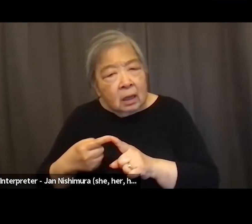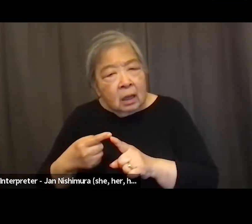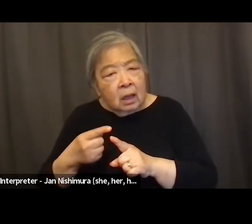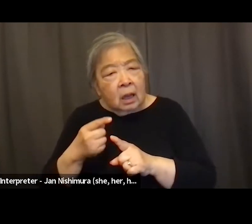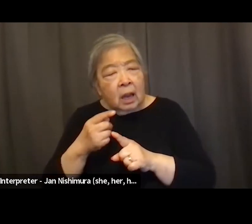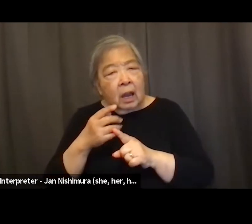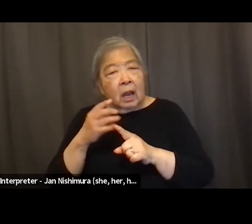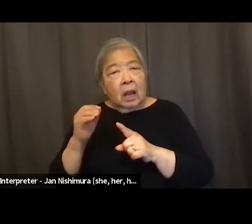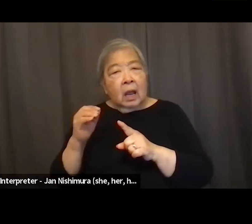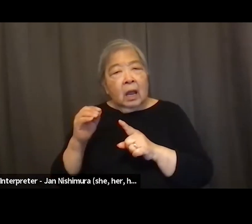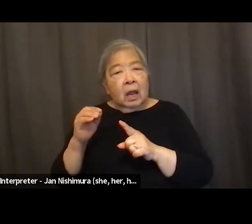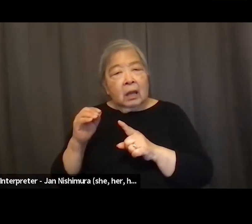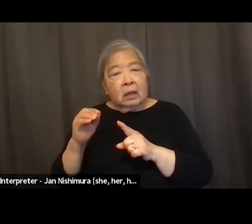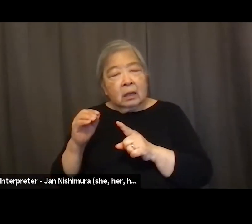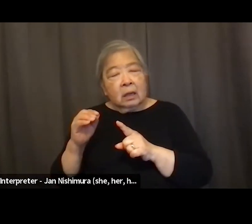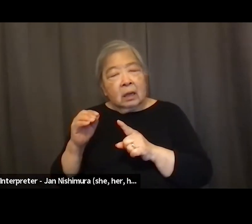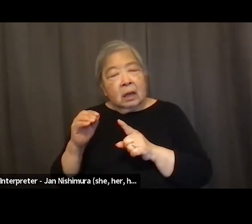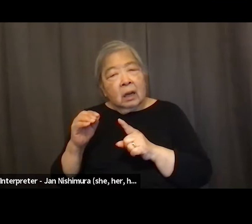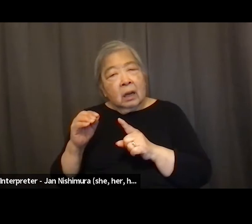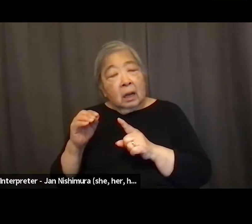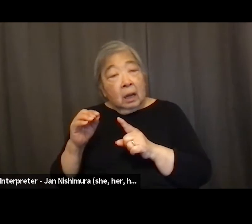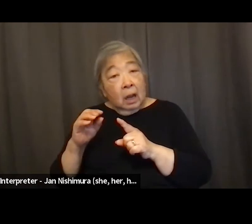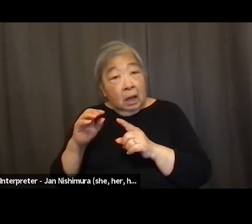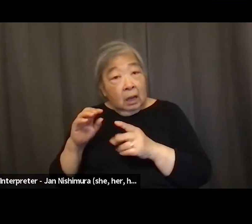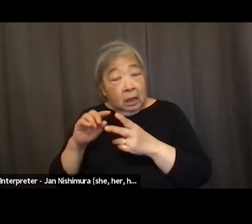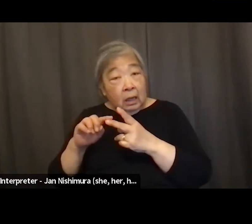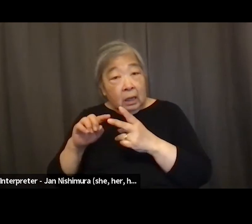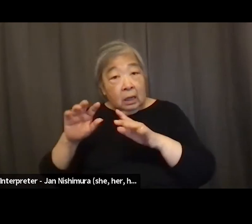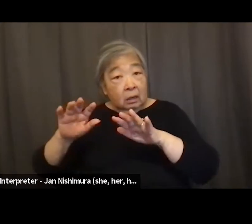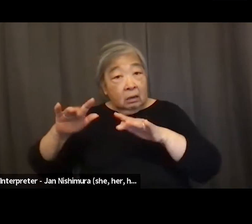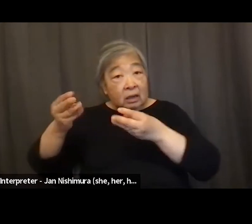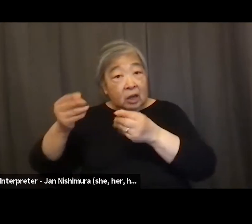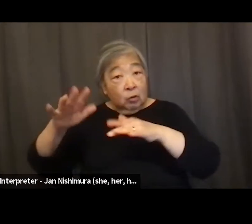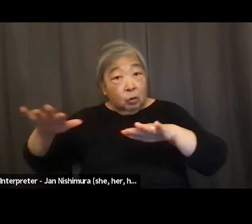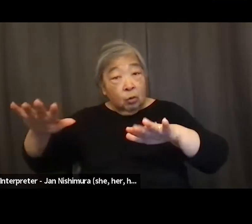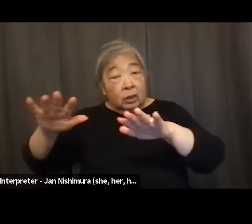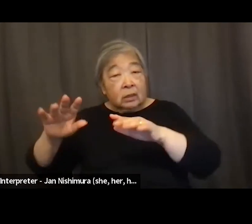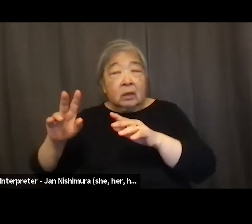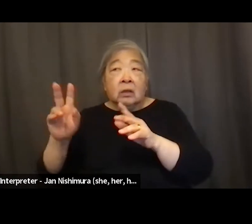in Nemewag, as well as in Anishinaabe territories and so-called